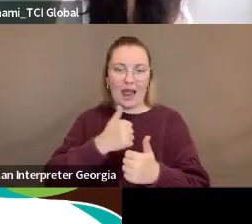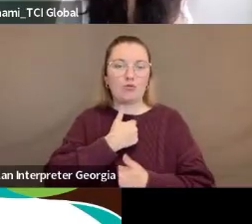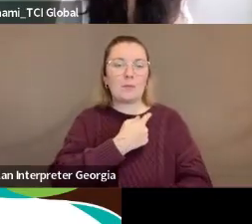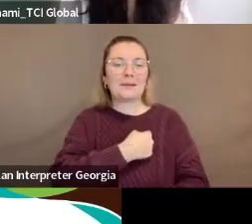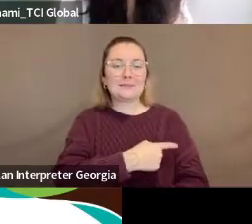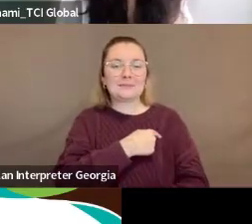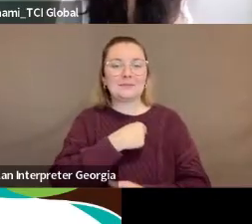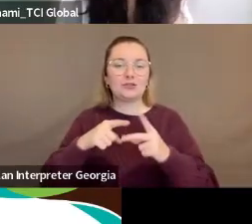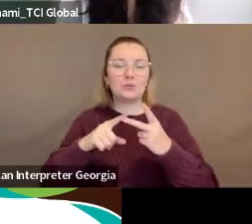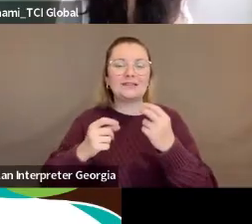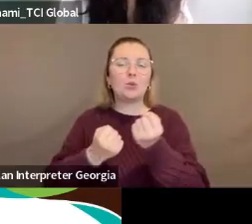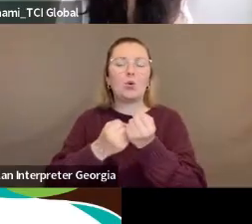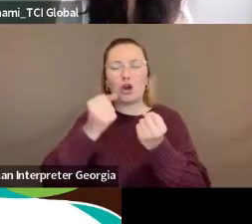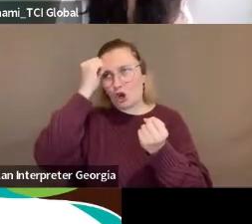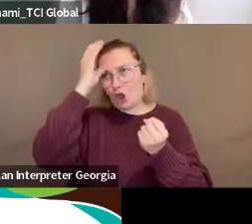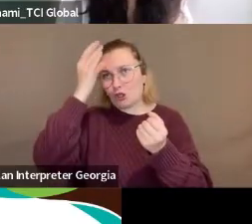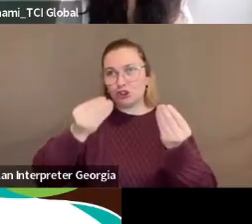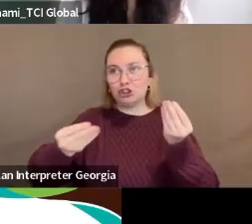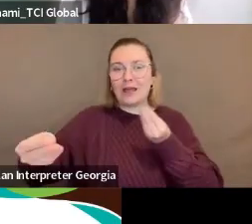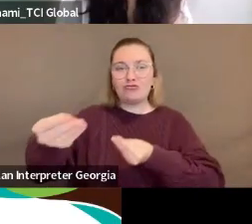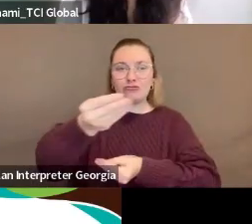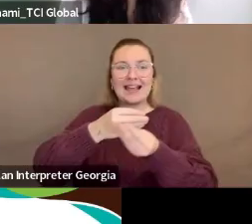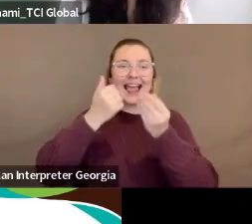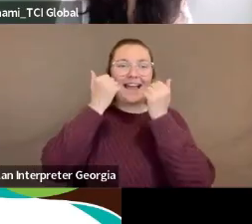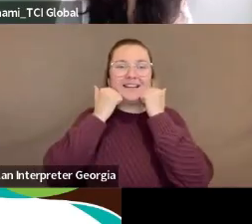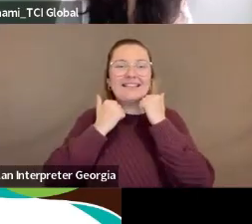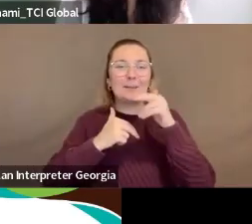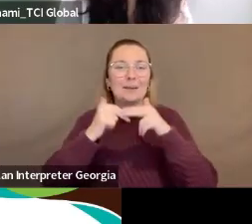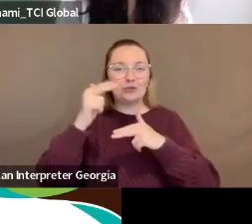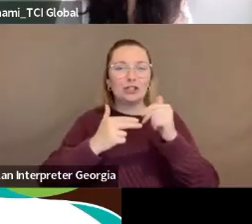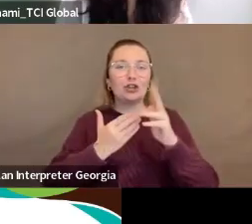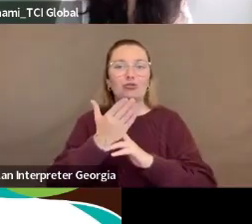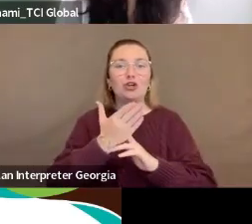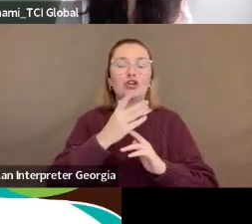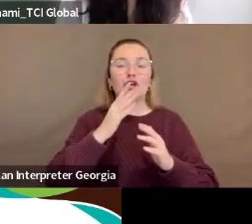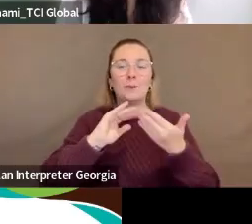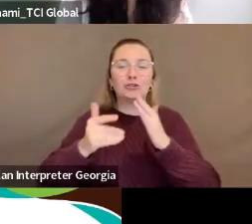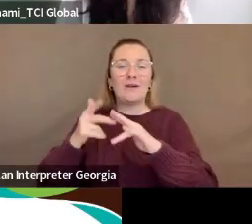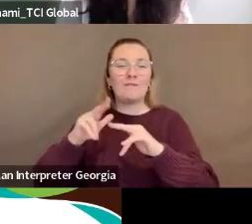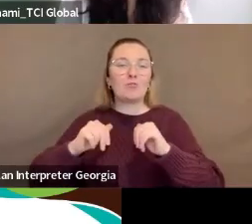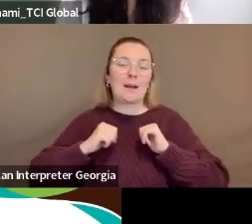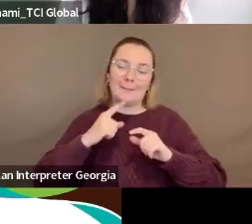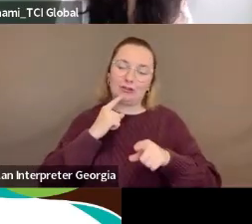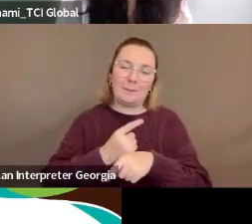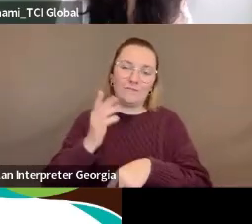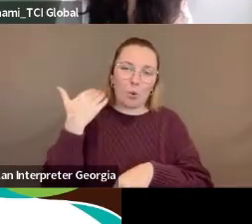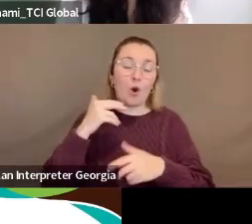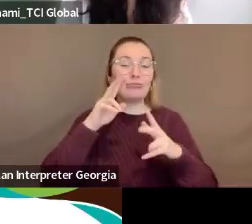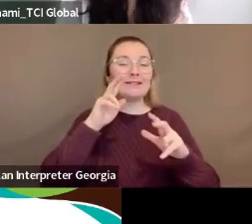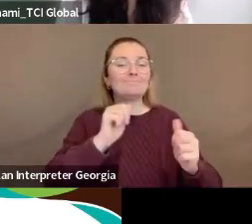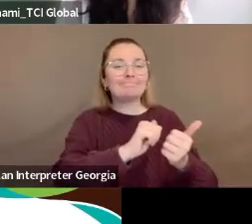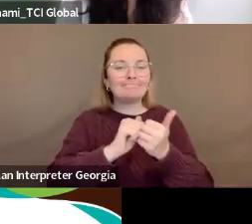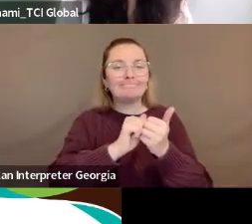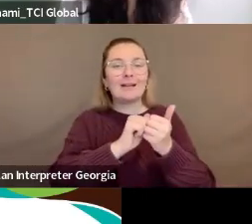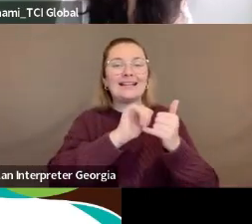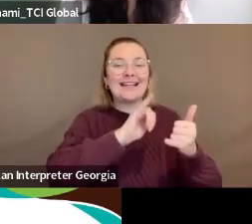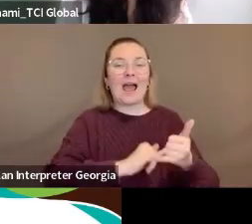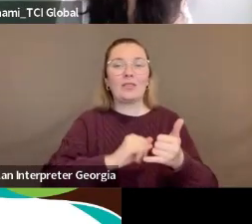also support knowledge sharing and evidence building across the region through communities of practice, which I mentioned, research partnerships and